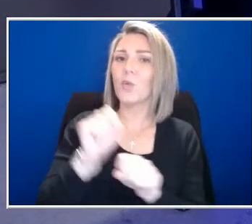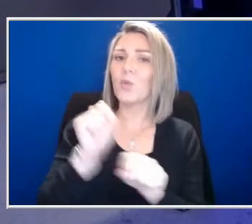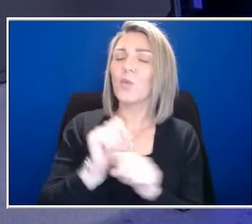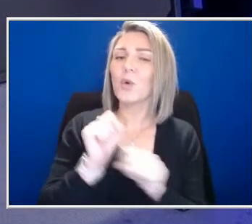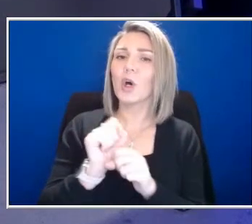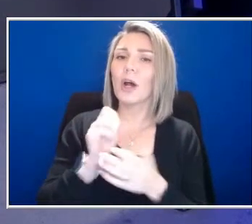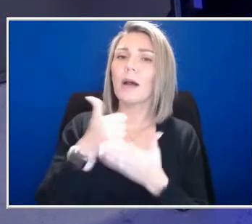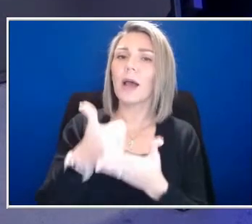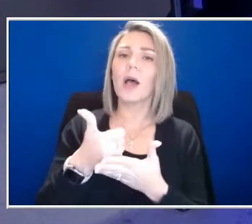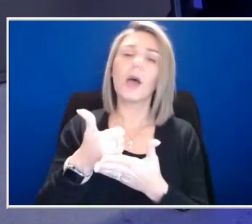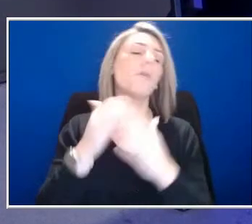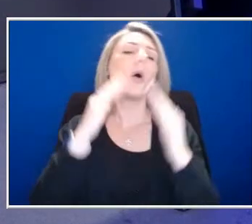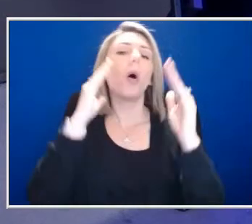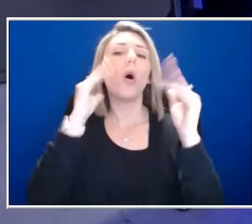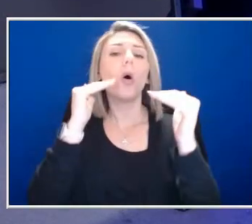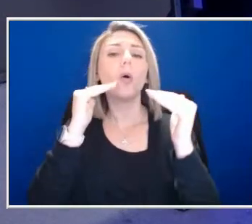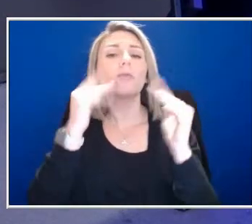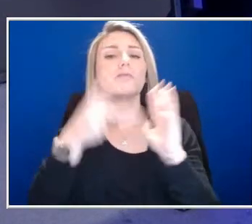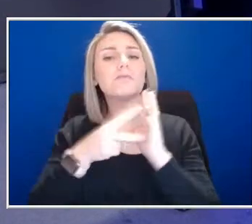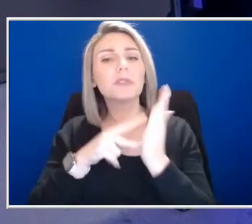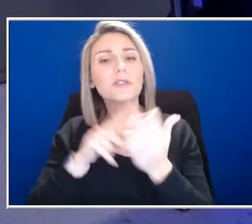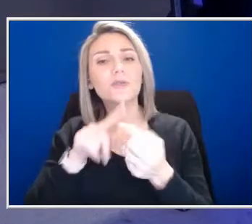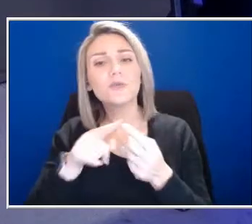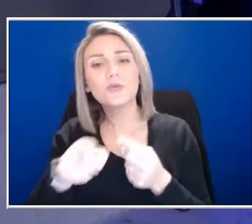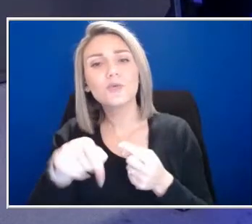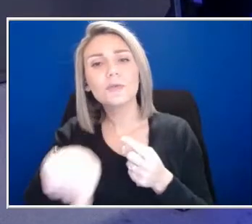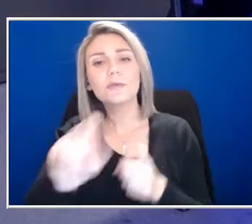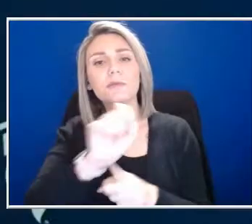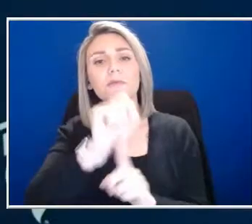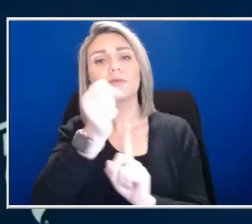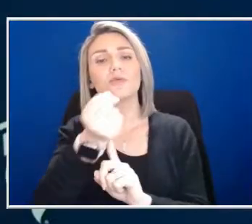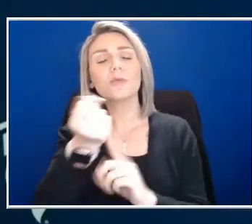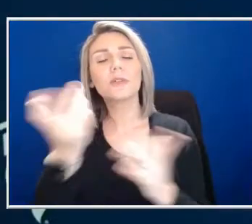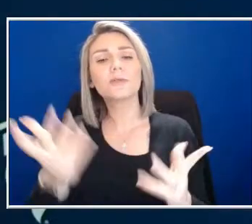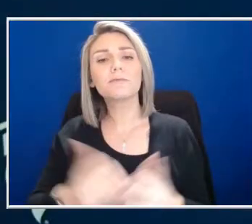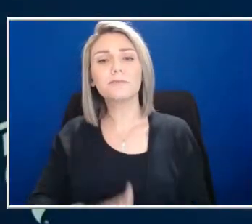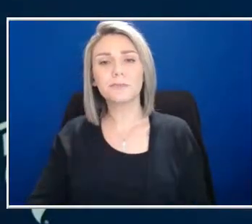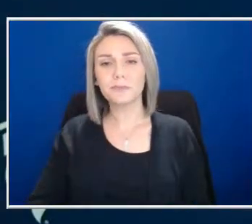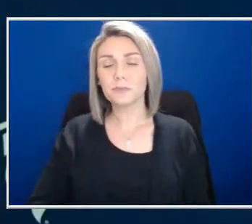hope mean to you in this situation? Well, I